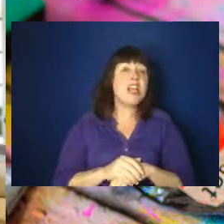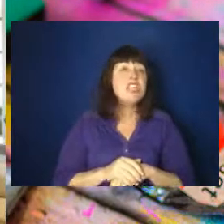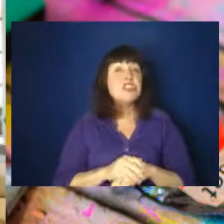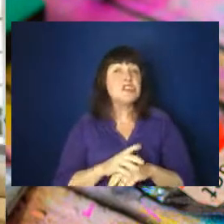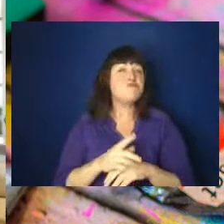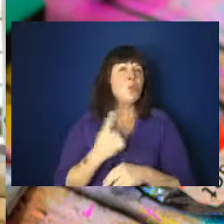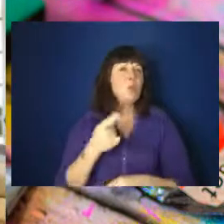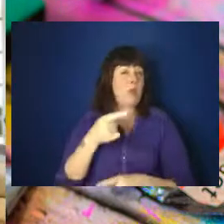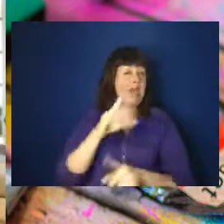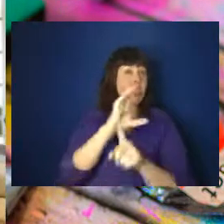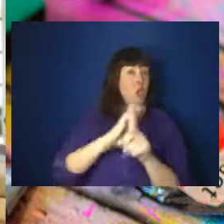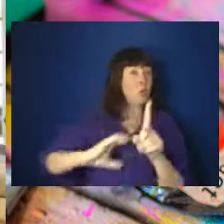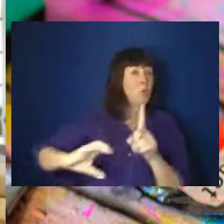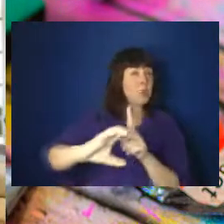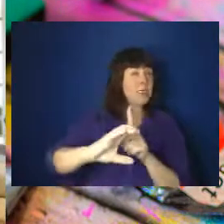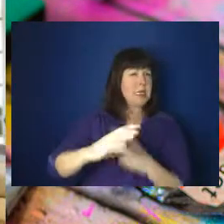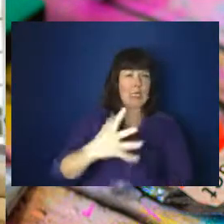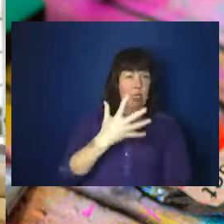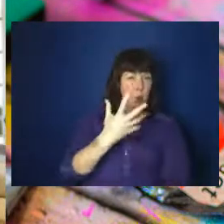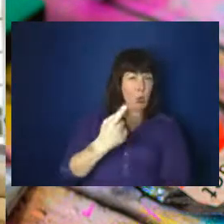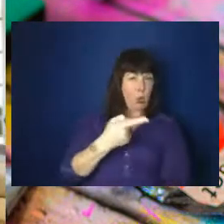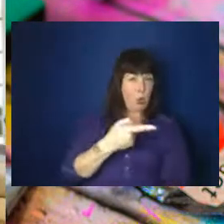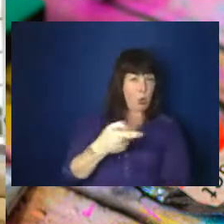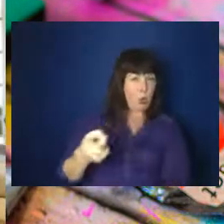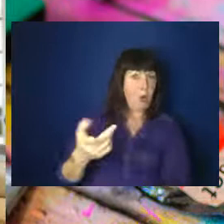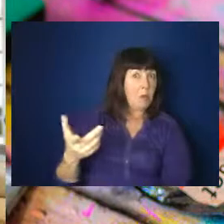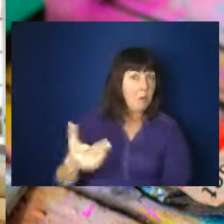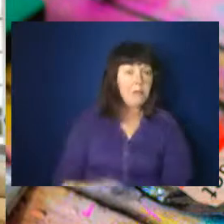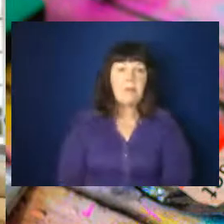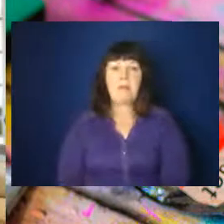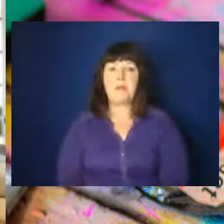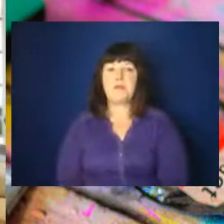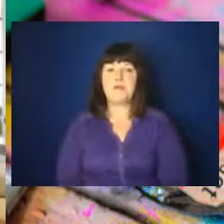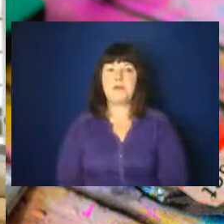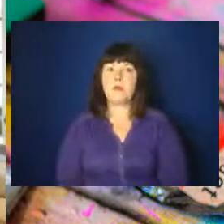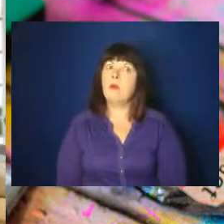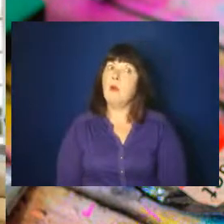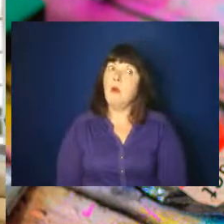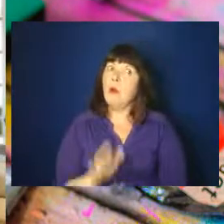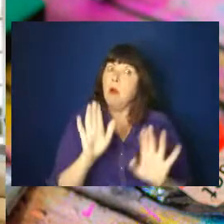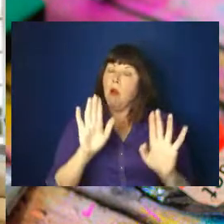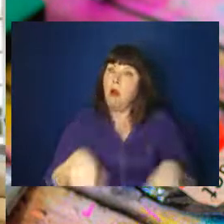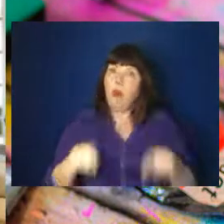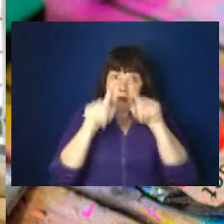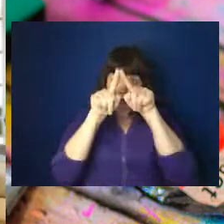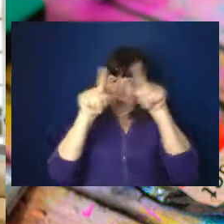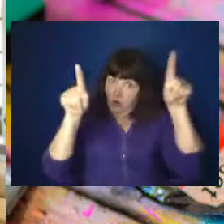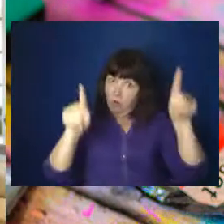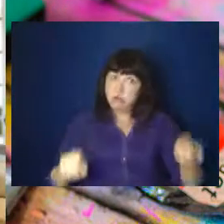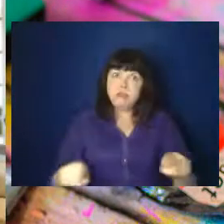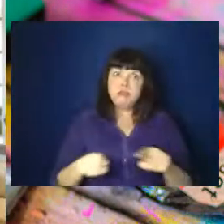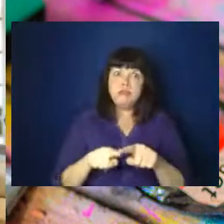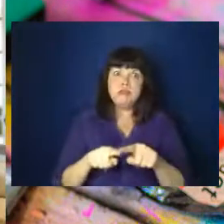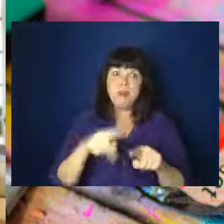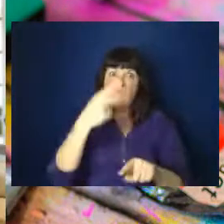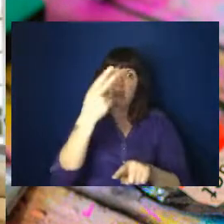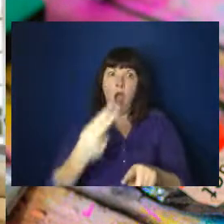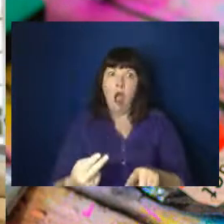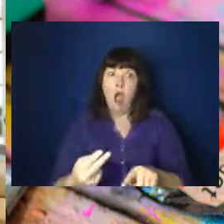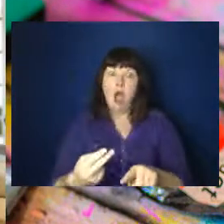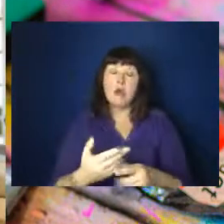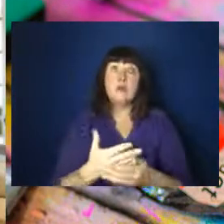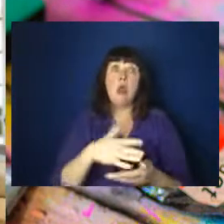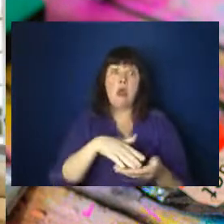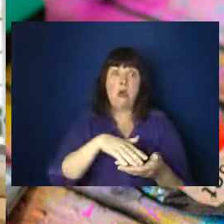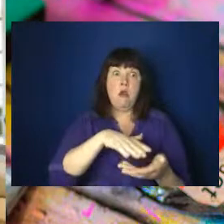a community. I've had so many people send in their work this week and it has been absolutely